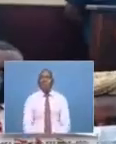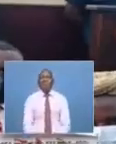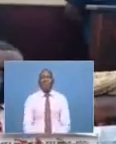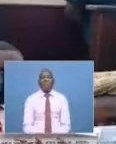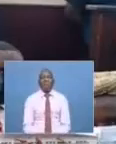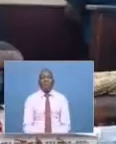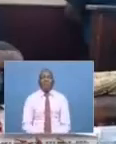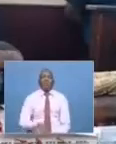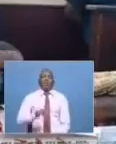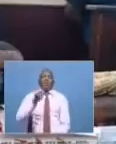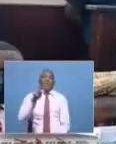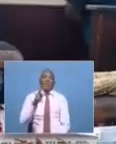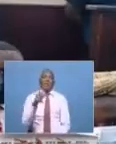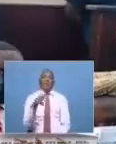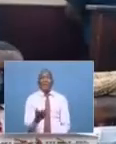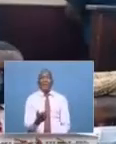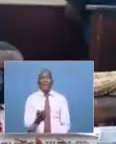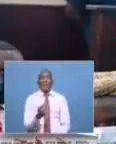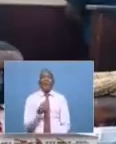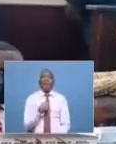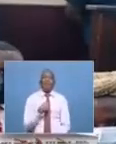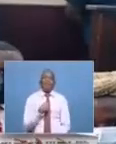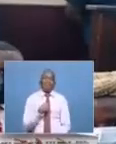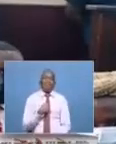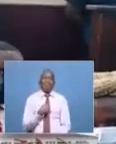My lords, I'd like to